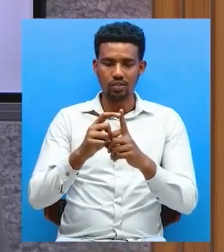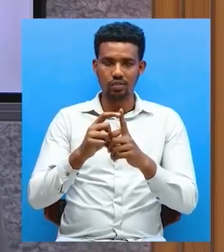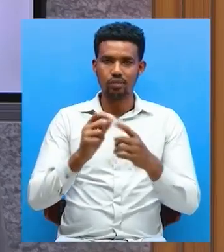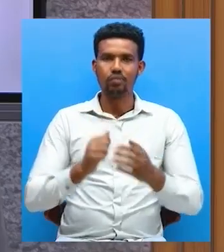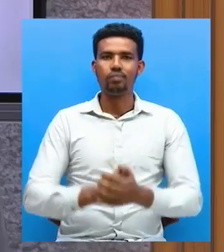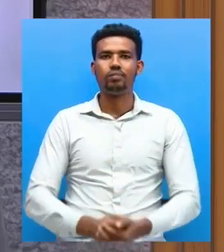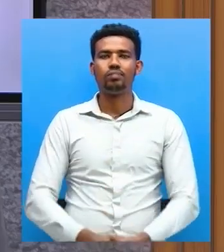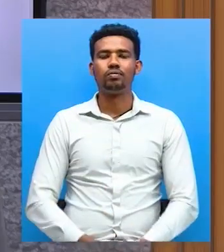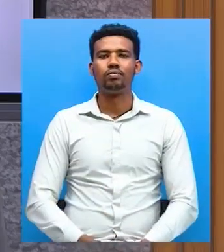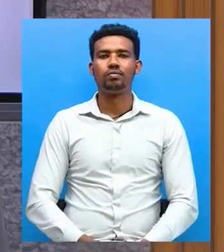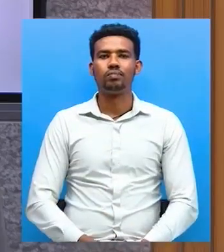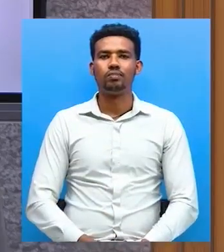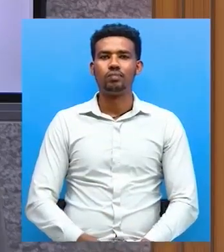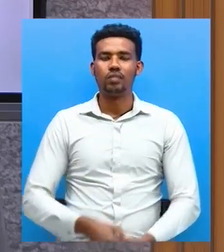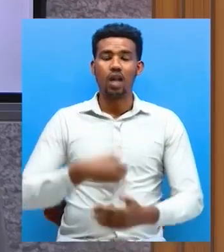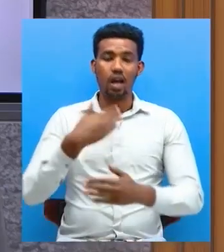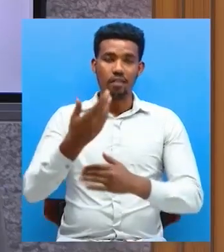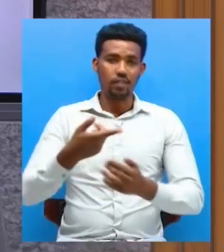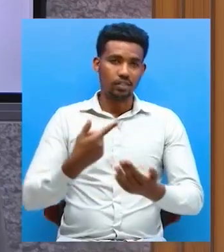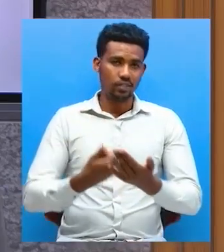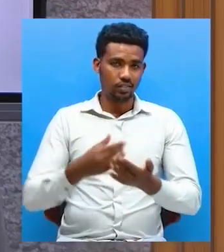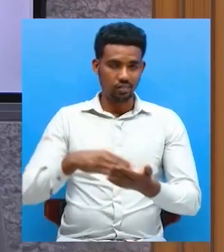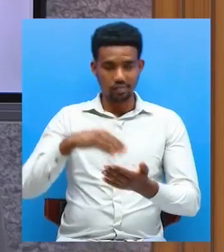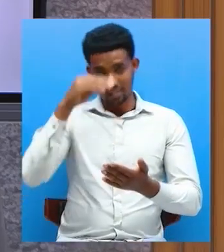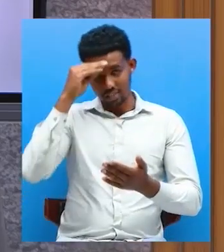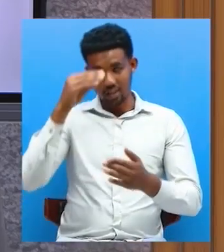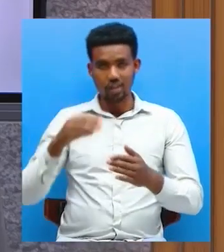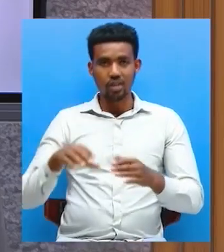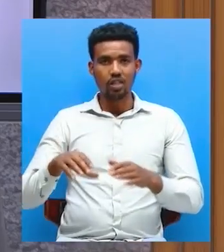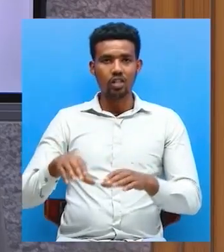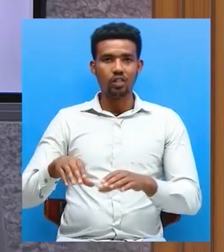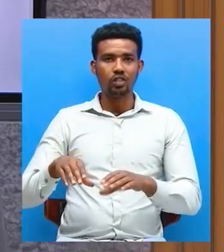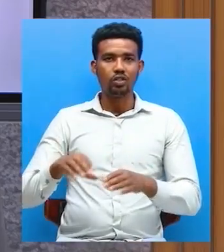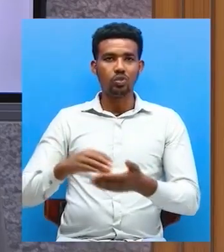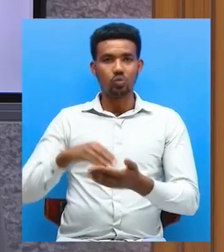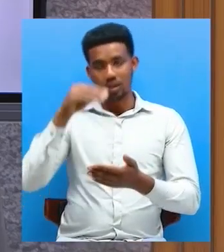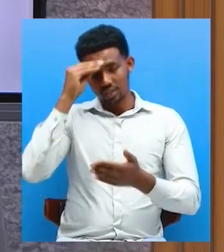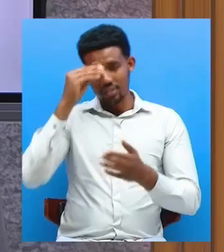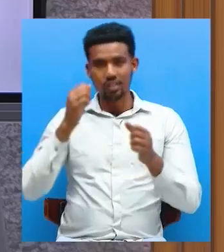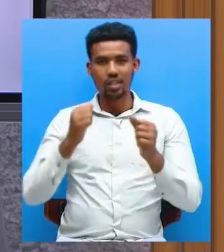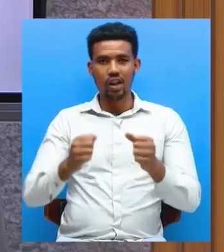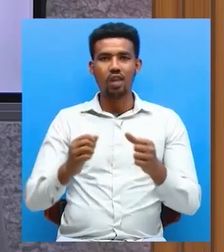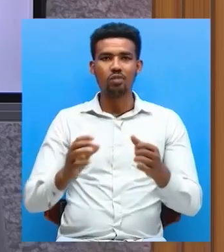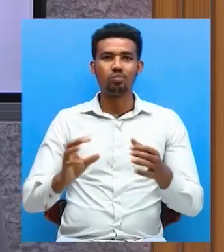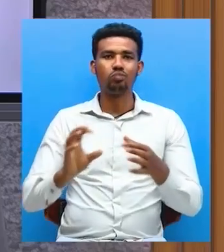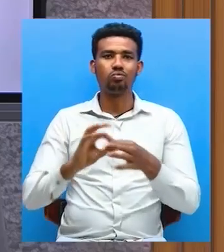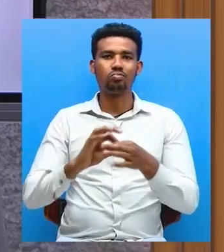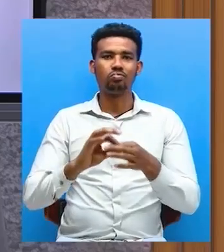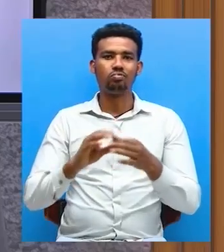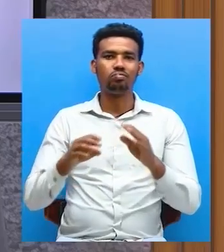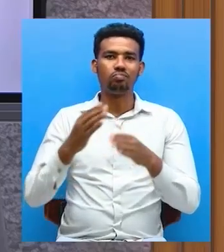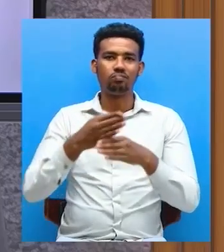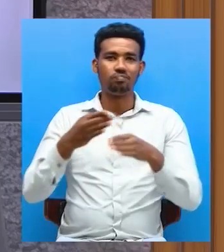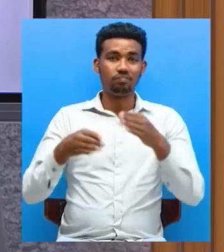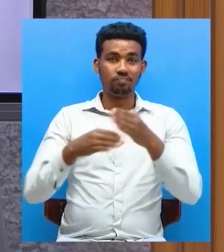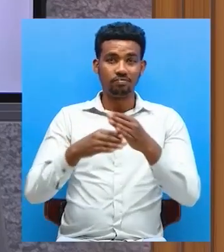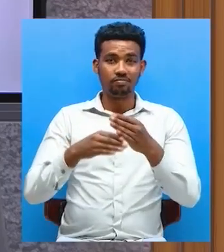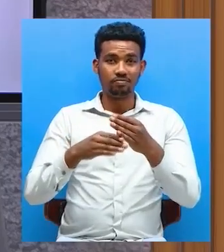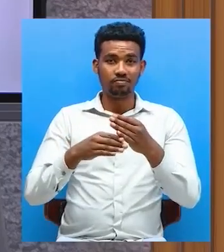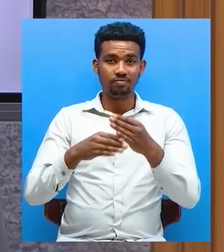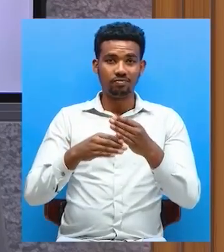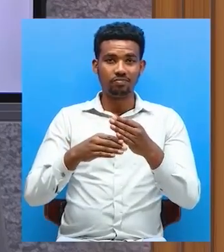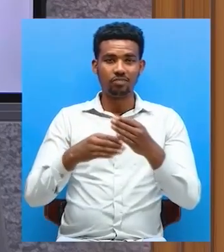of forms. After this lesson, students can able to contract some new words, and they are going to